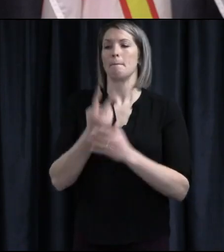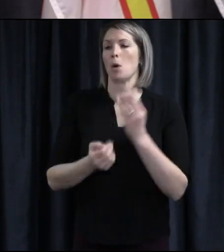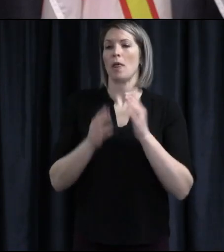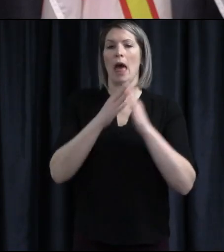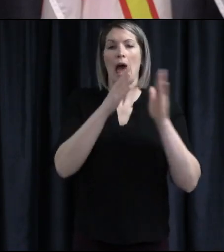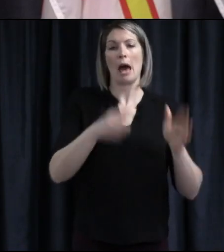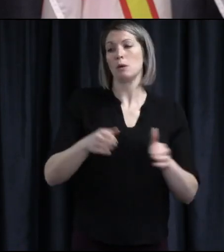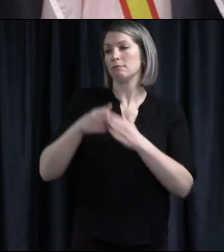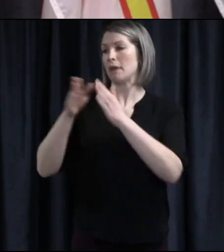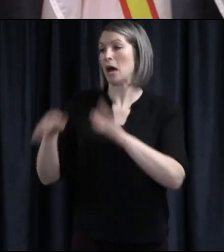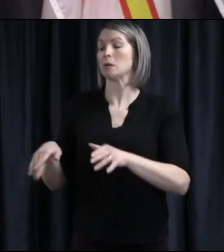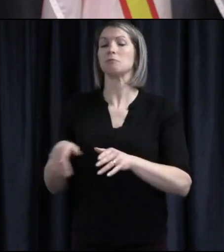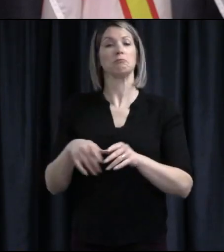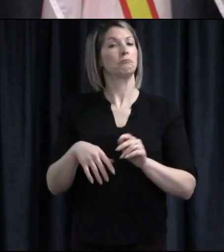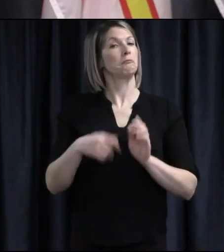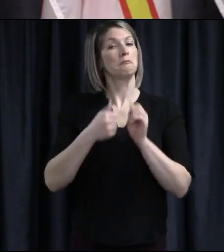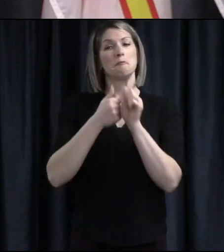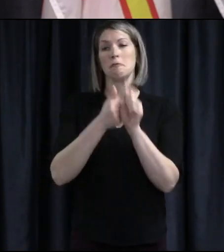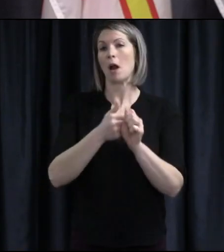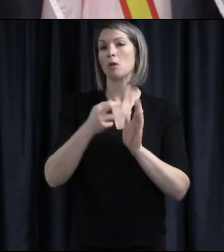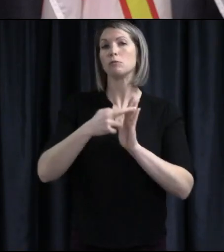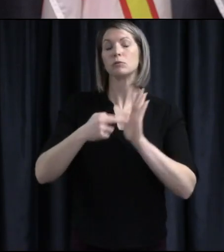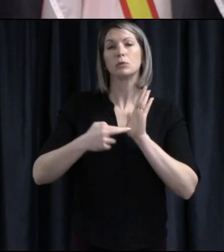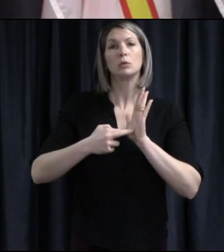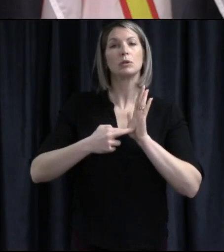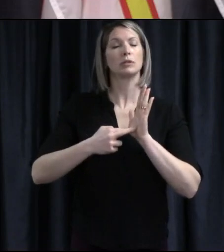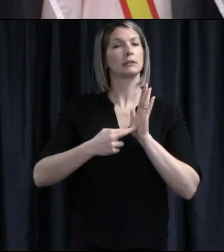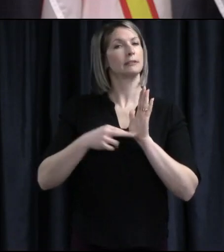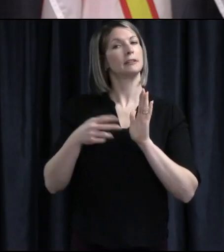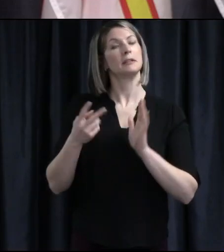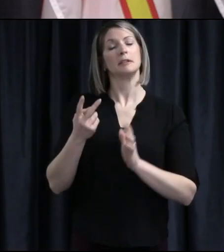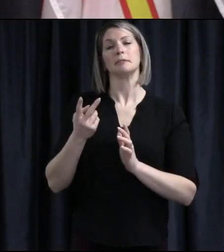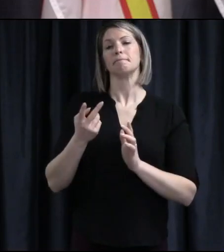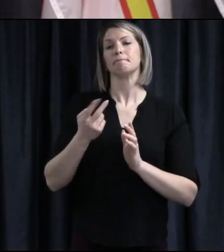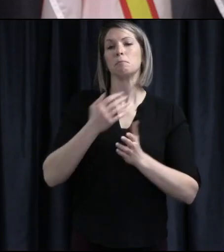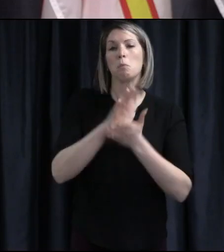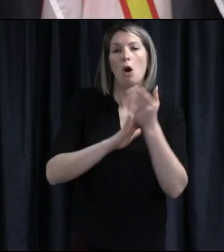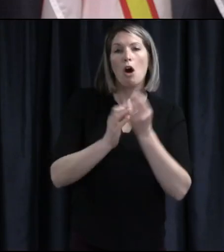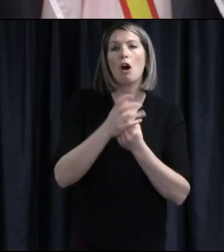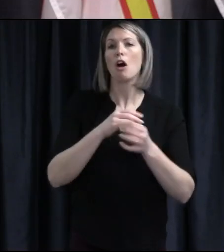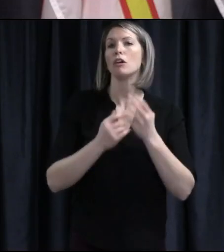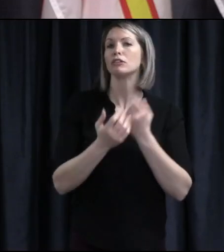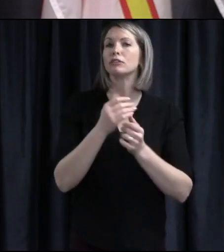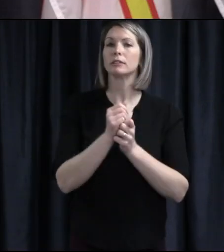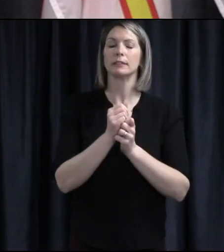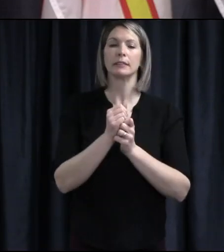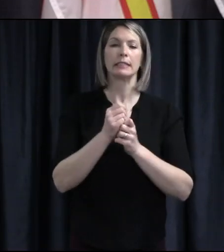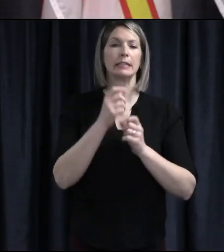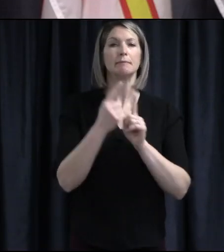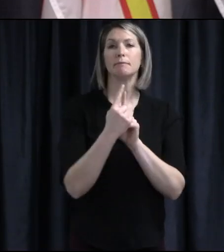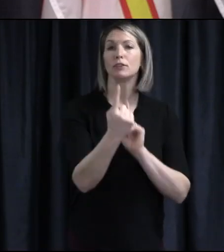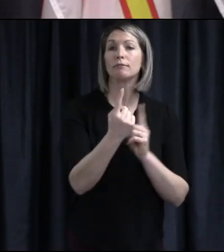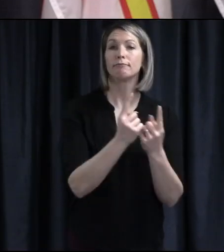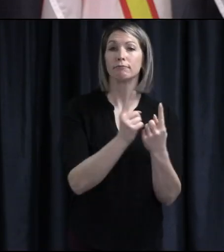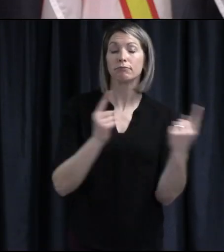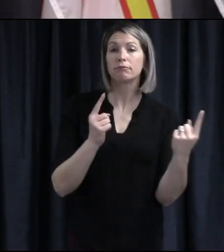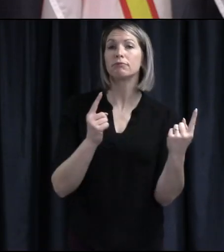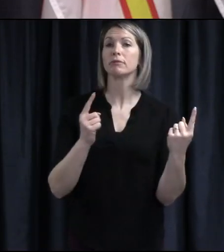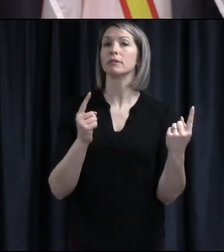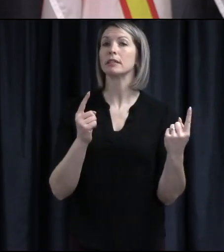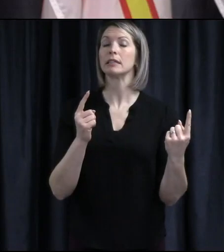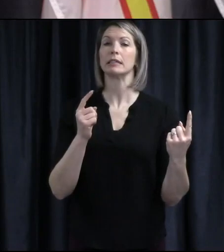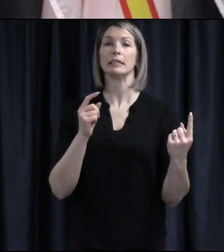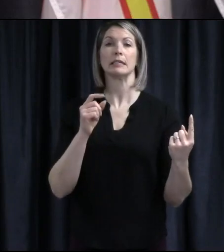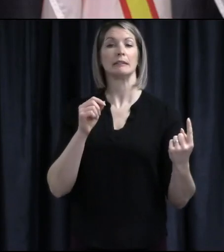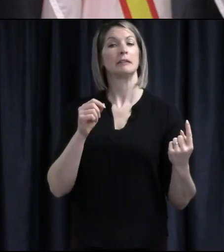principles of, making sure you wash your hands well, of separating from others if you're not feeling well, not